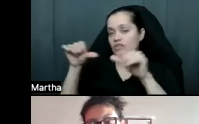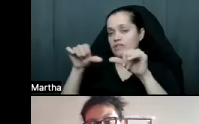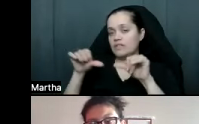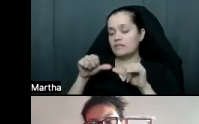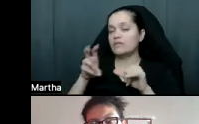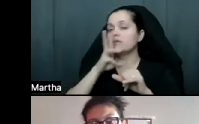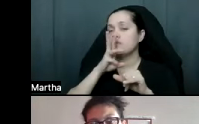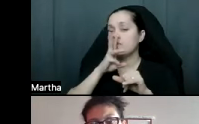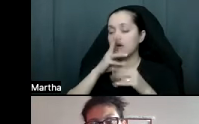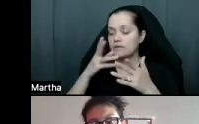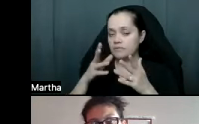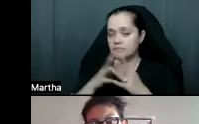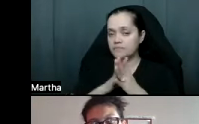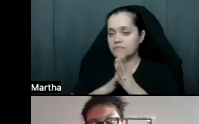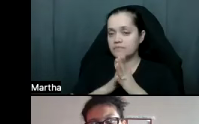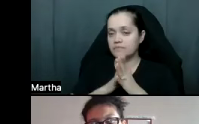water.